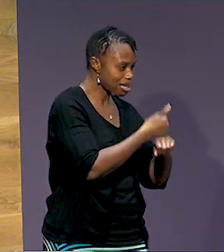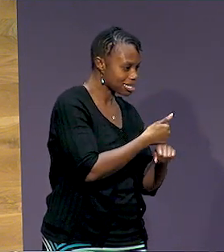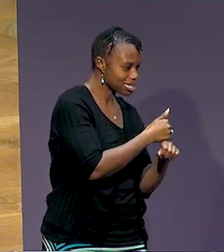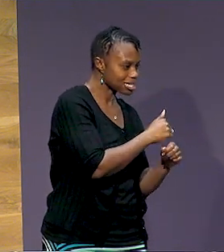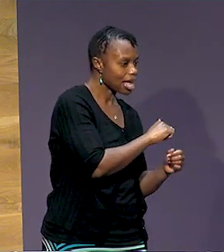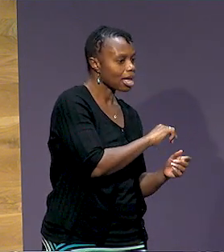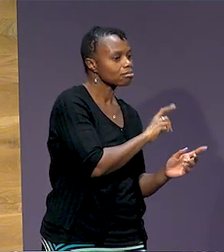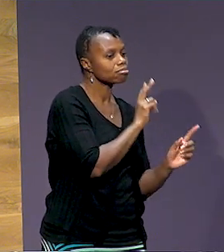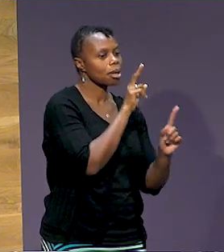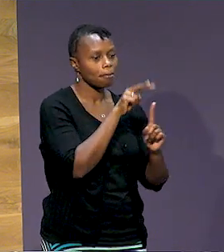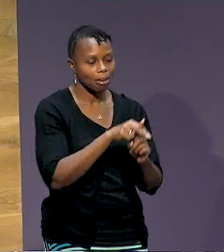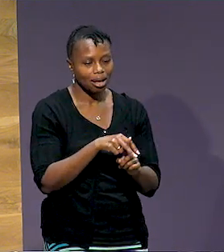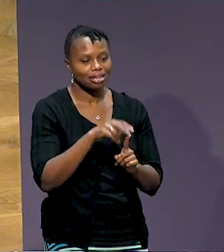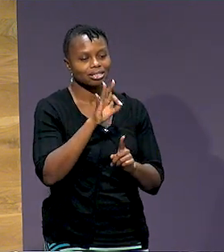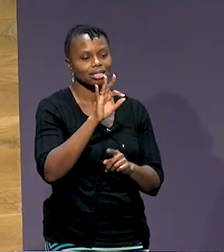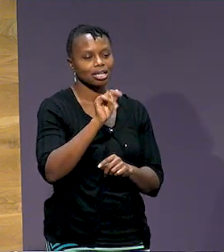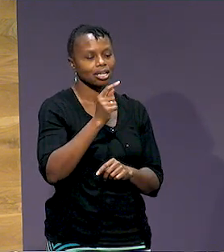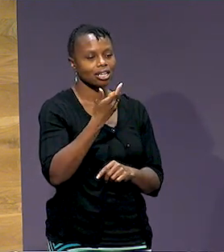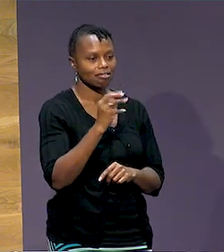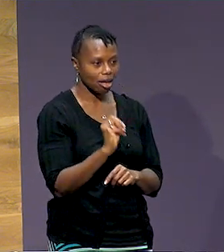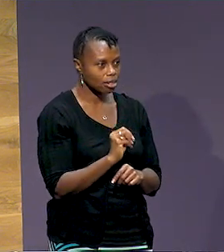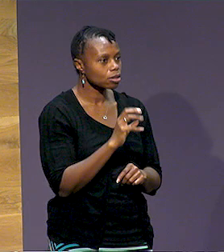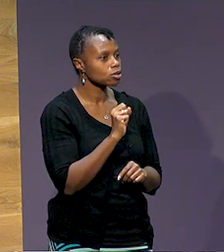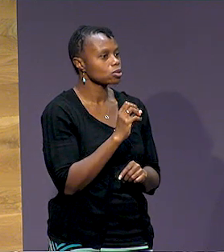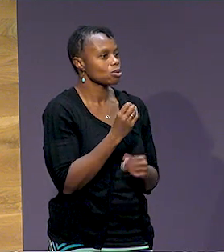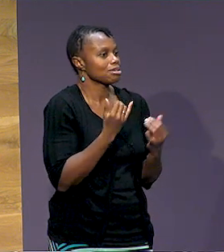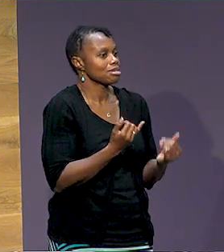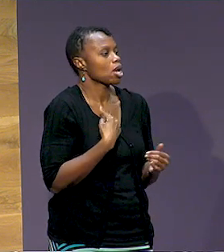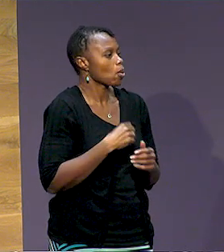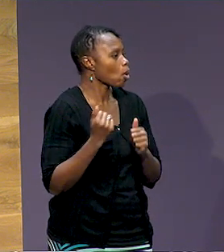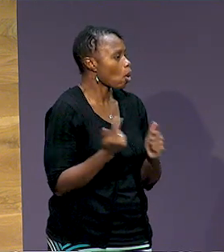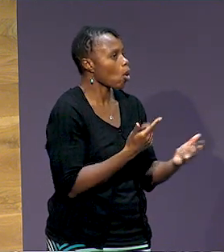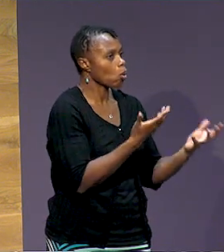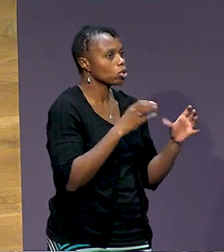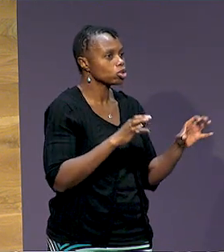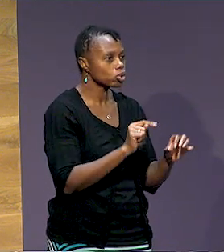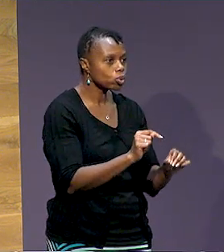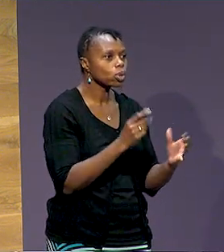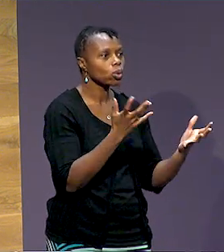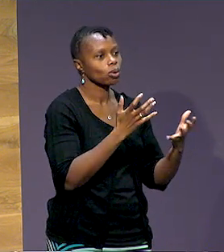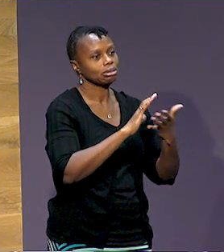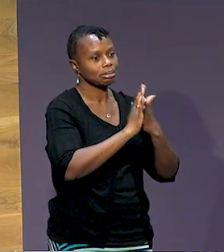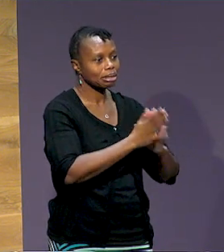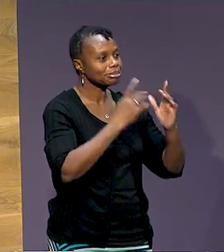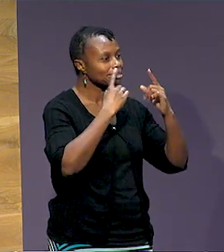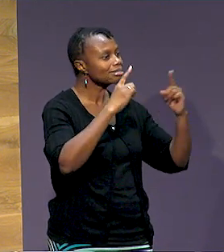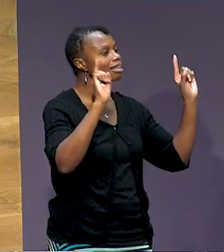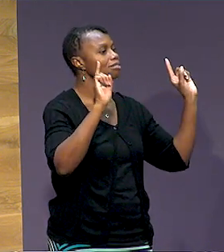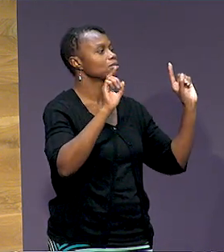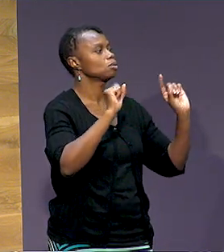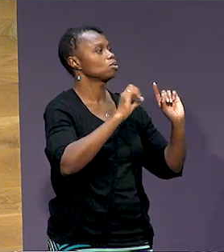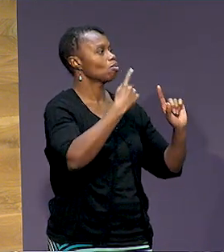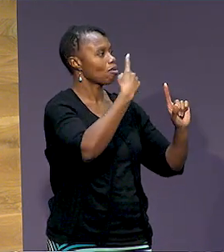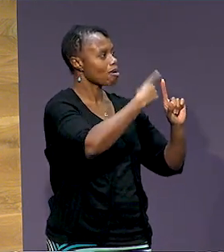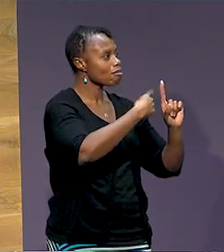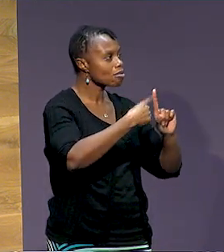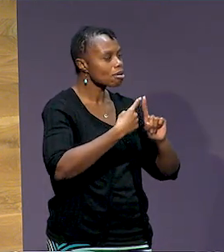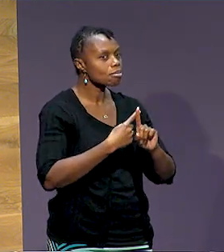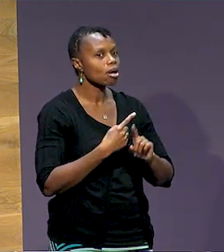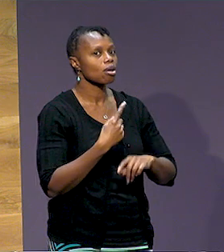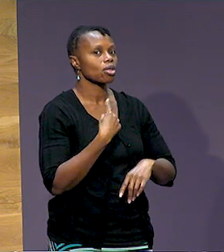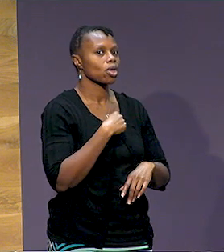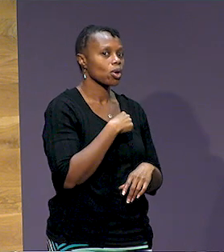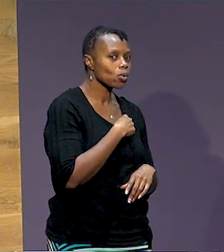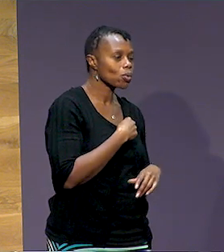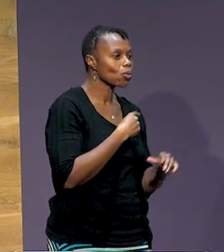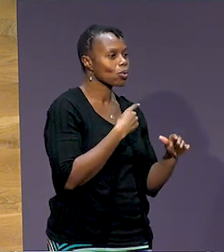wanted to do, that it was about what we all wanted to do and to accomplish. And every single month, we are working with something around